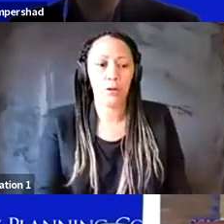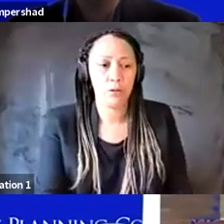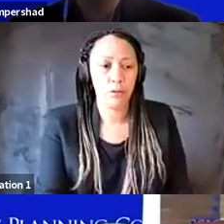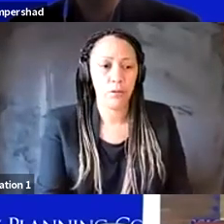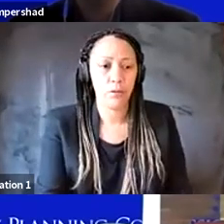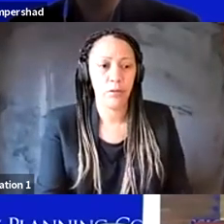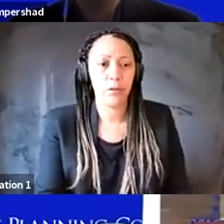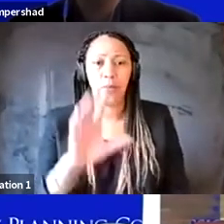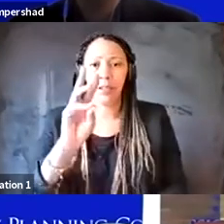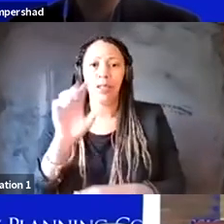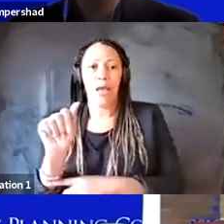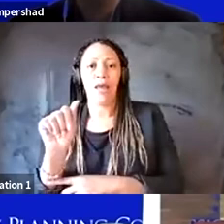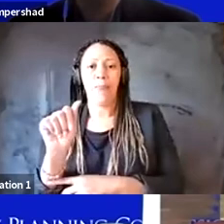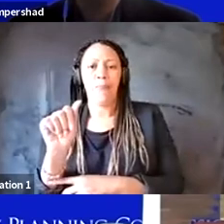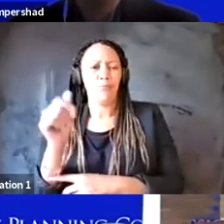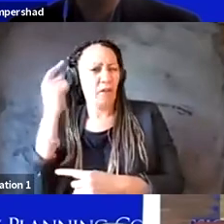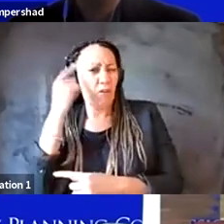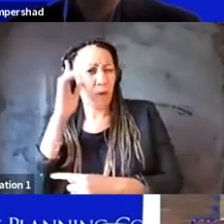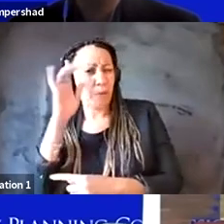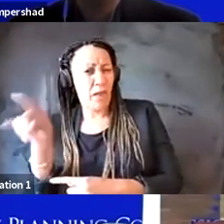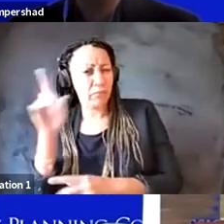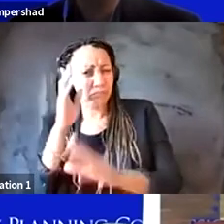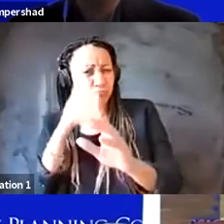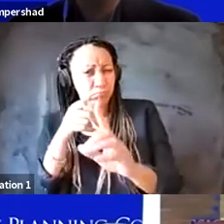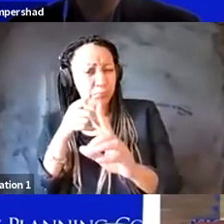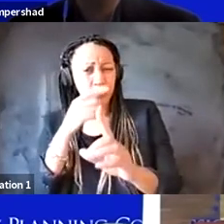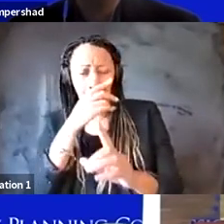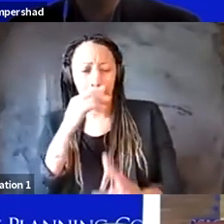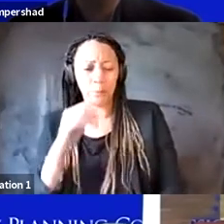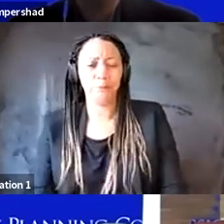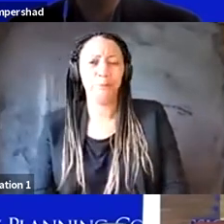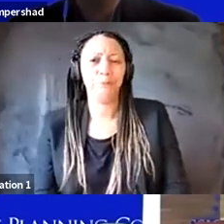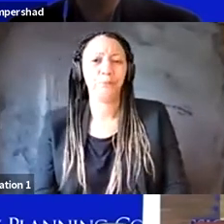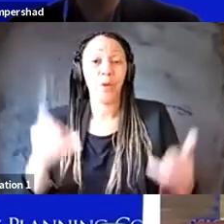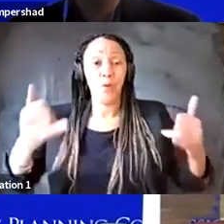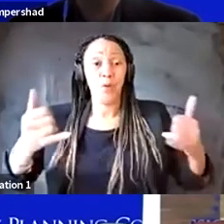some MIH. Do you have a thought on that? Right. Well, in this case,